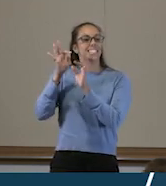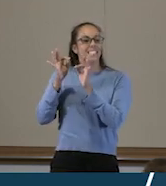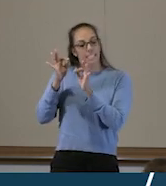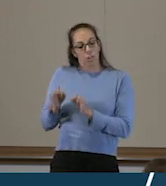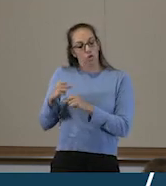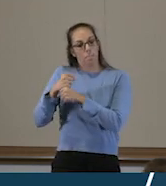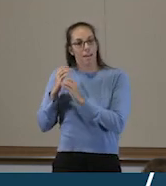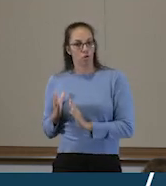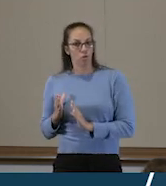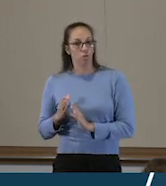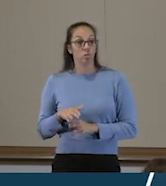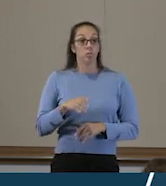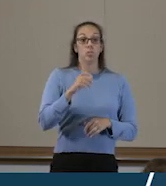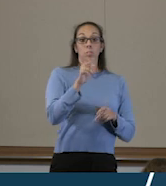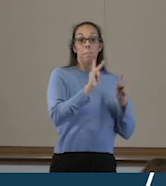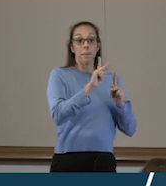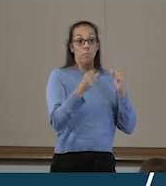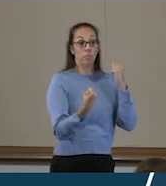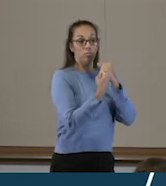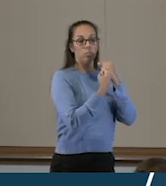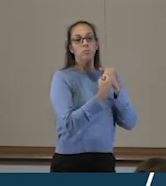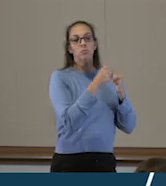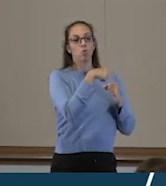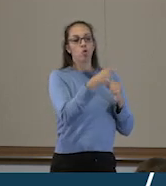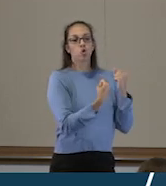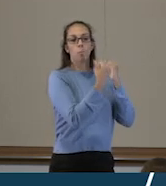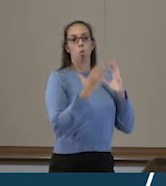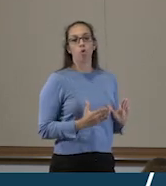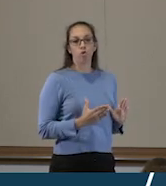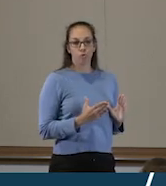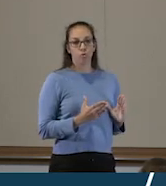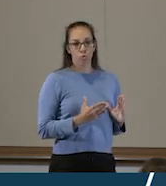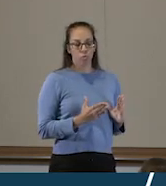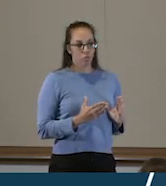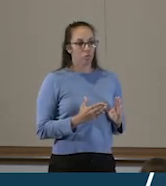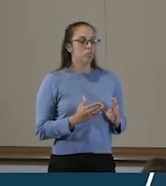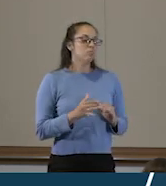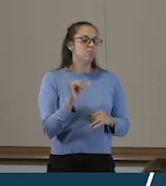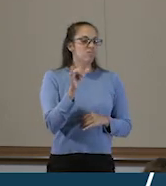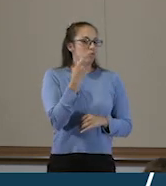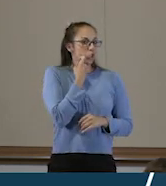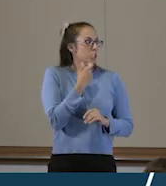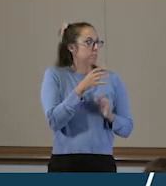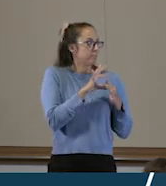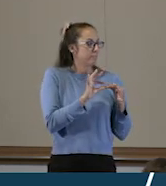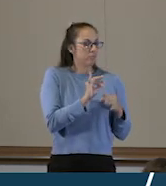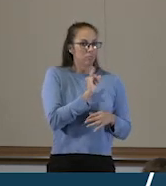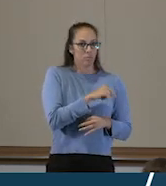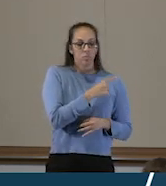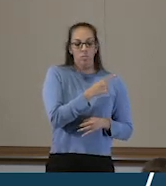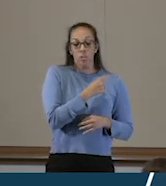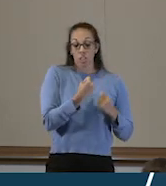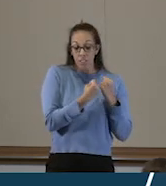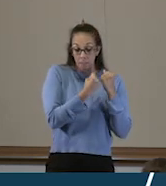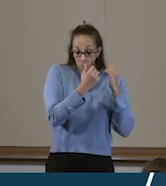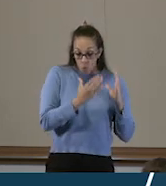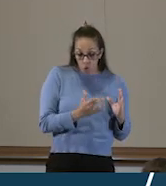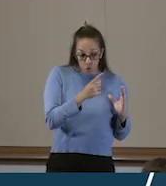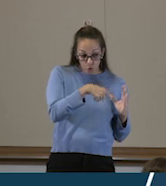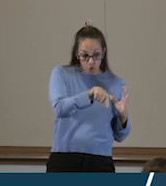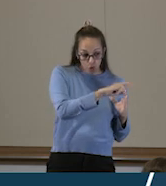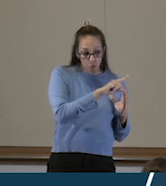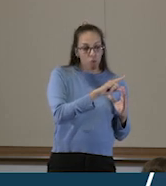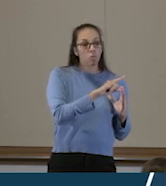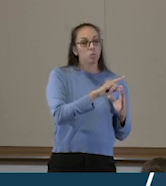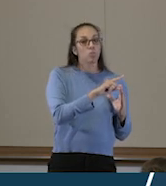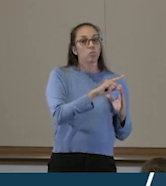supporters. The decision maker is the individual with a disability, as I just mentioned. Their supporters are trusted people they can